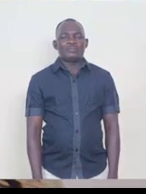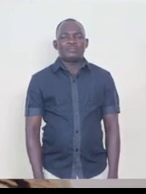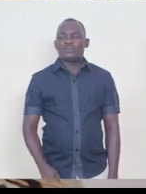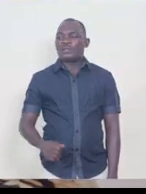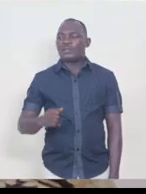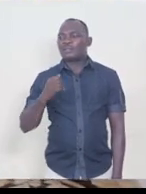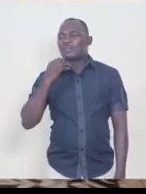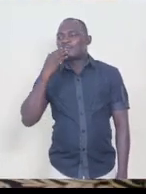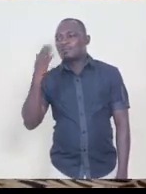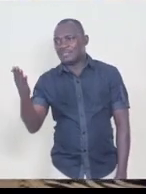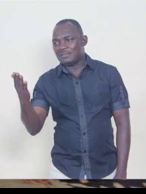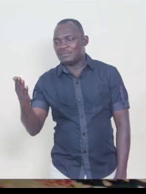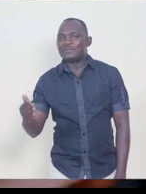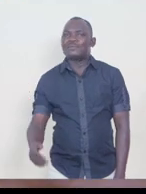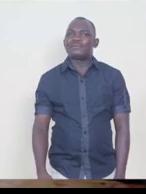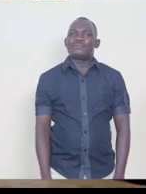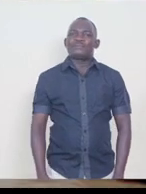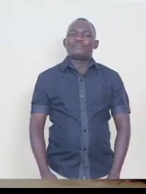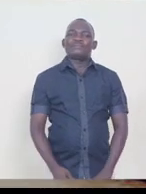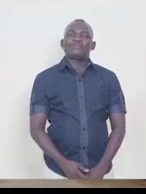Thank you.